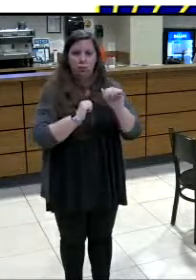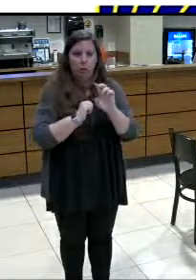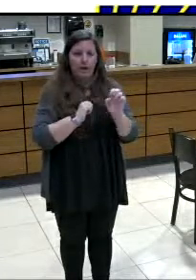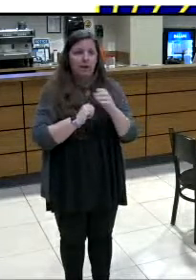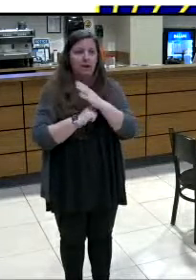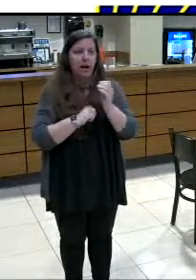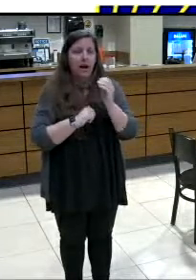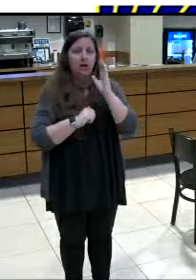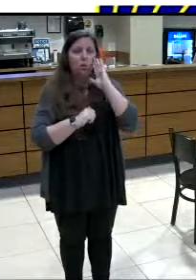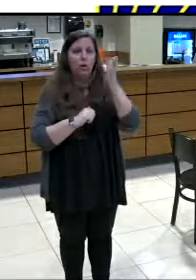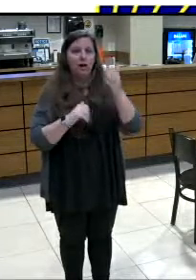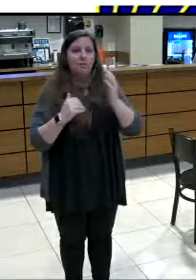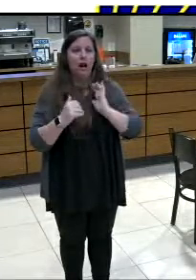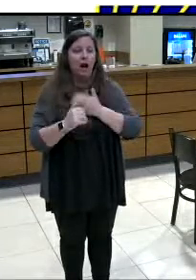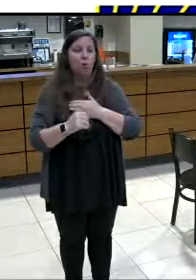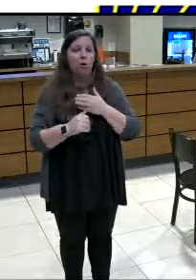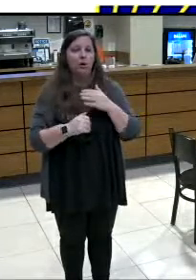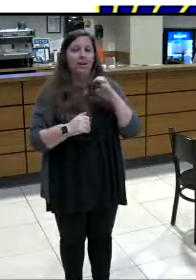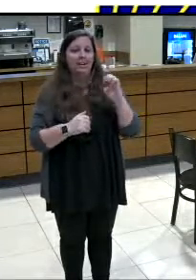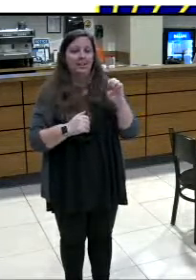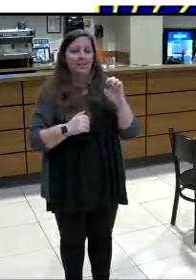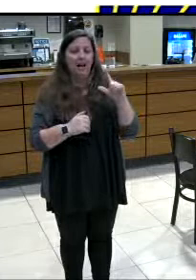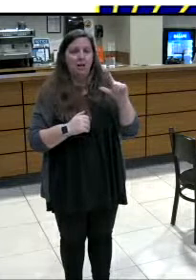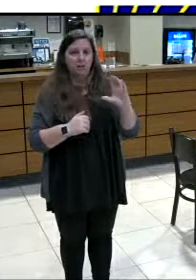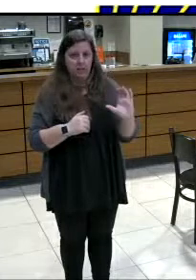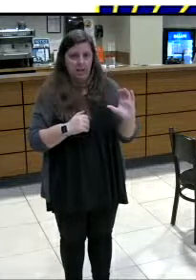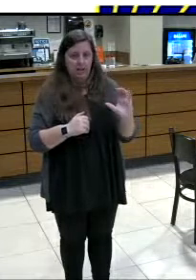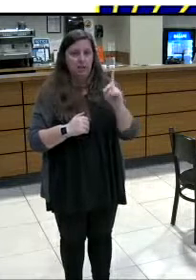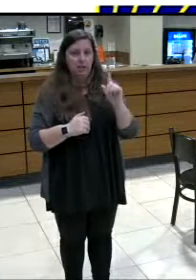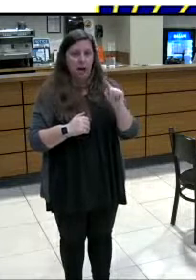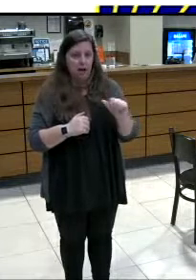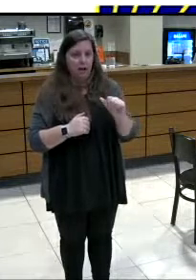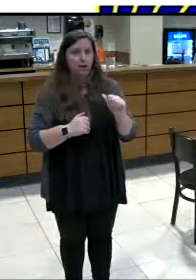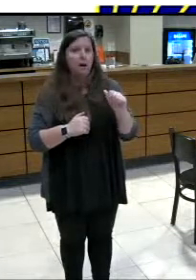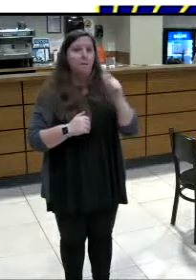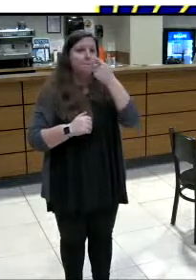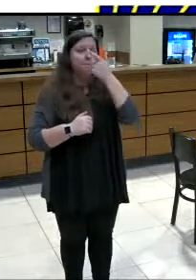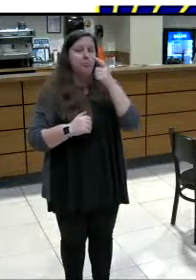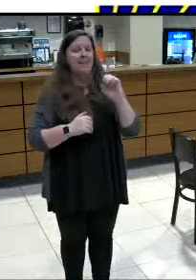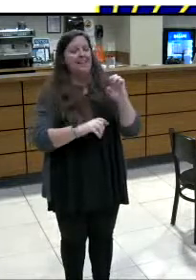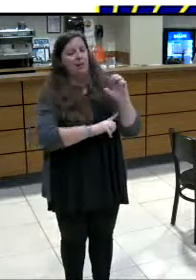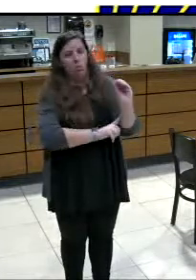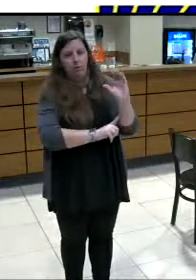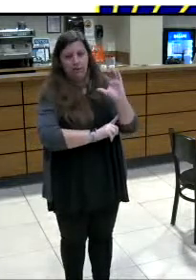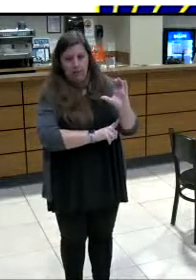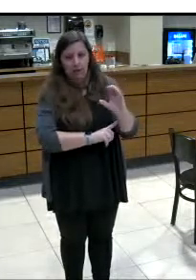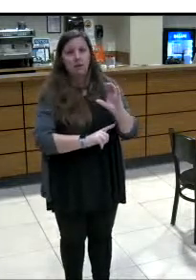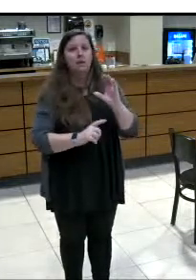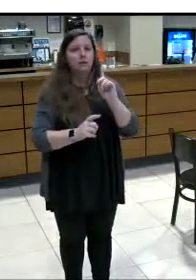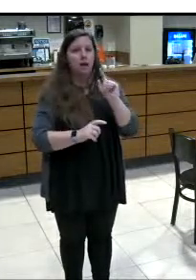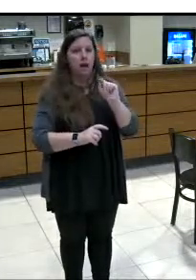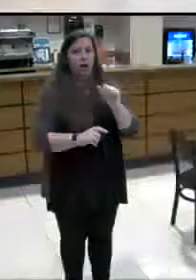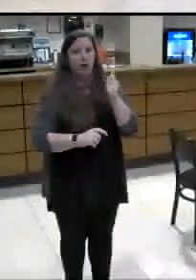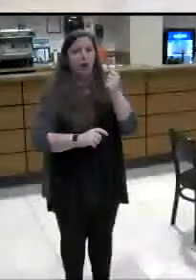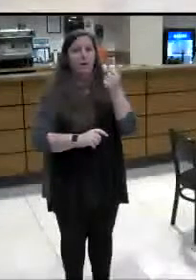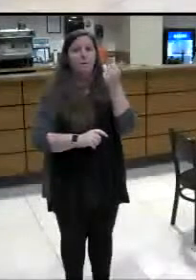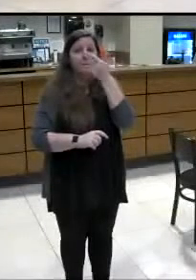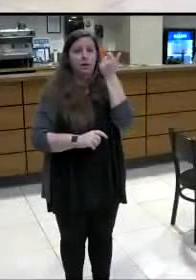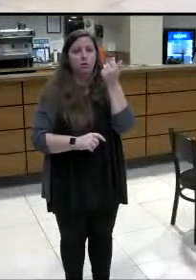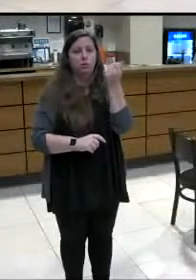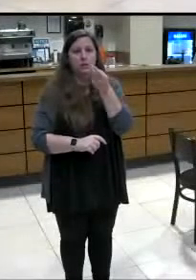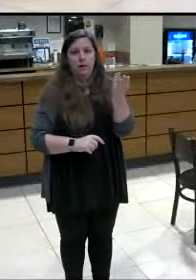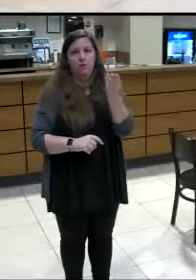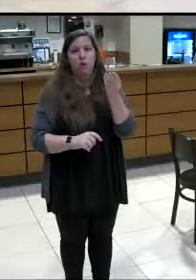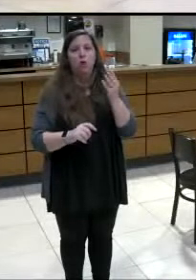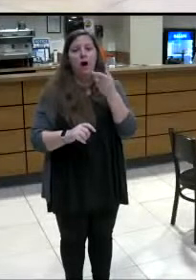our EOC data, because there are several high school courses that have EOCs in the first semester. So at this